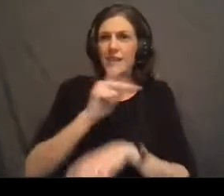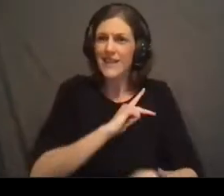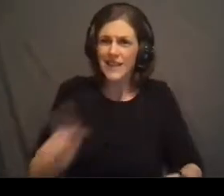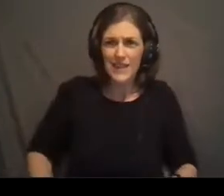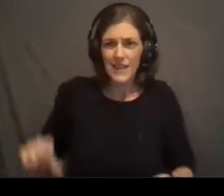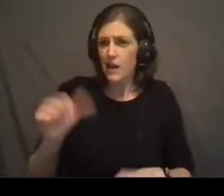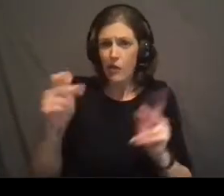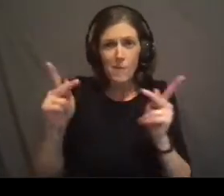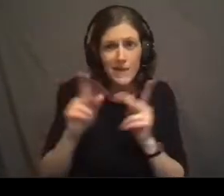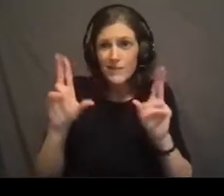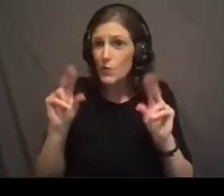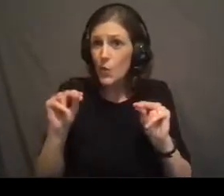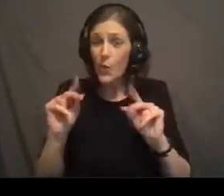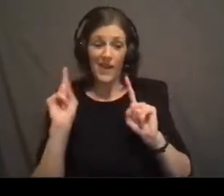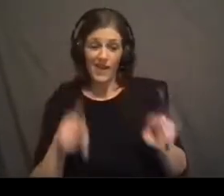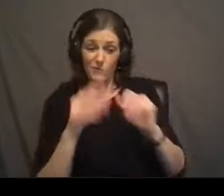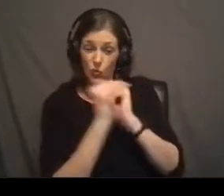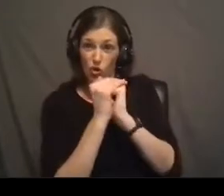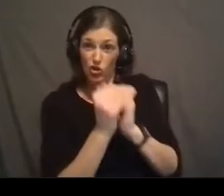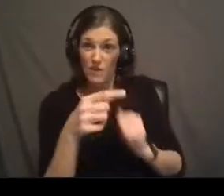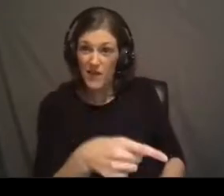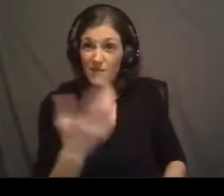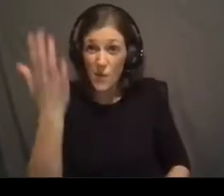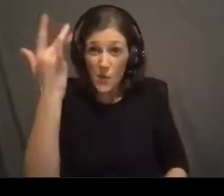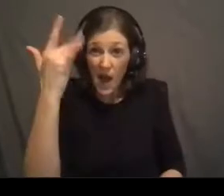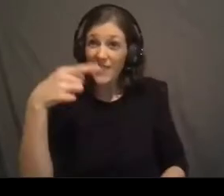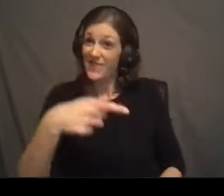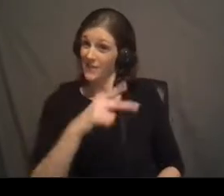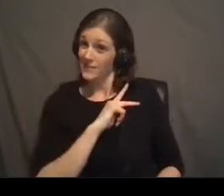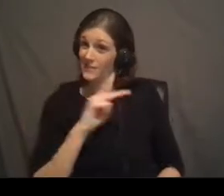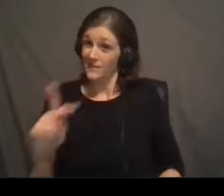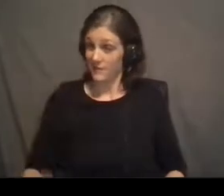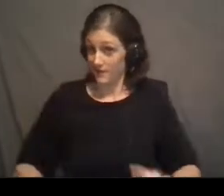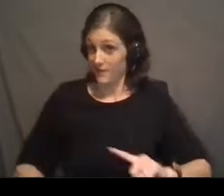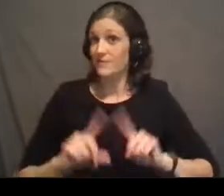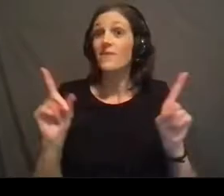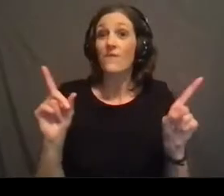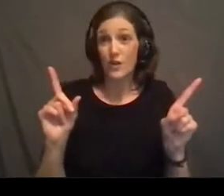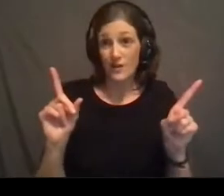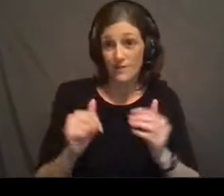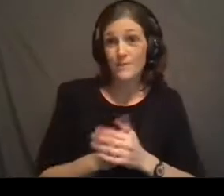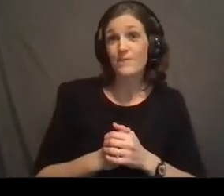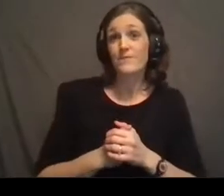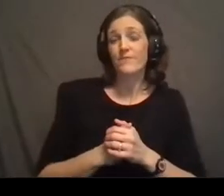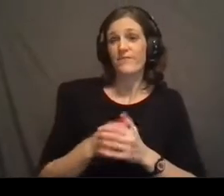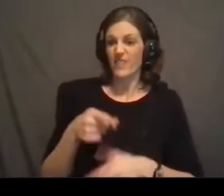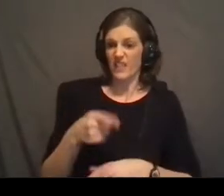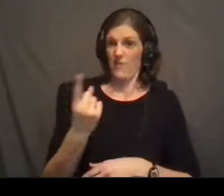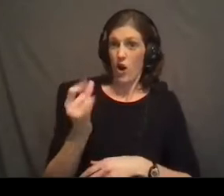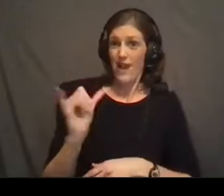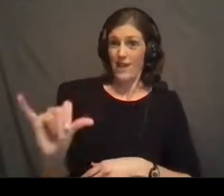other kingdom. No, they came to worship him because this king is different. He's a forever